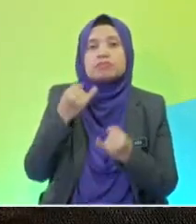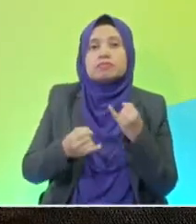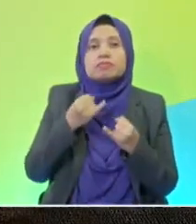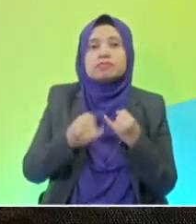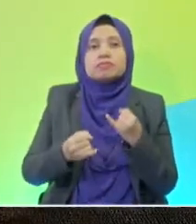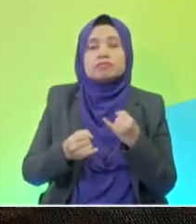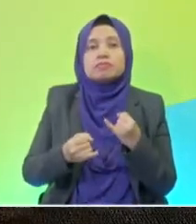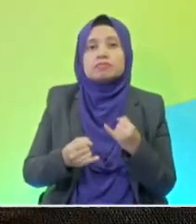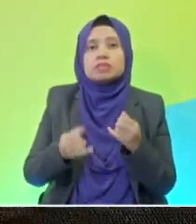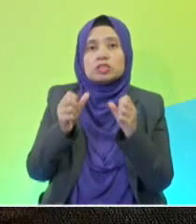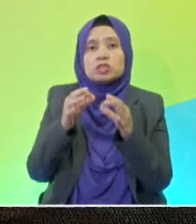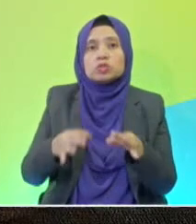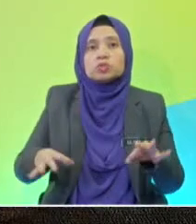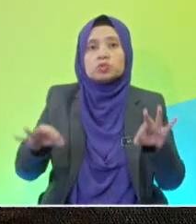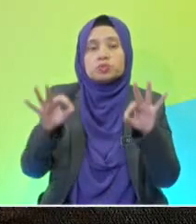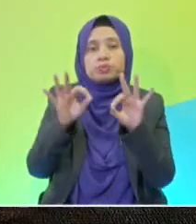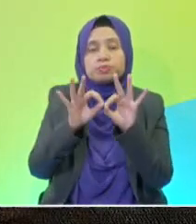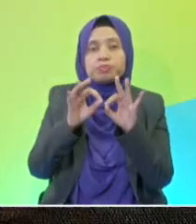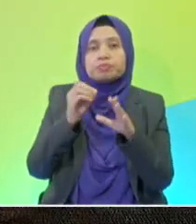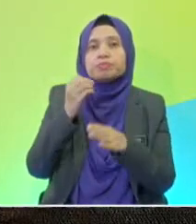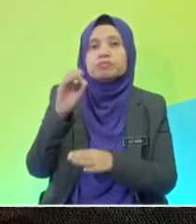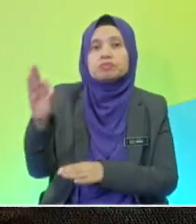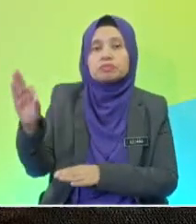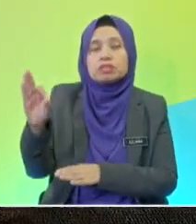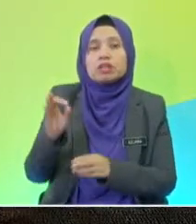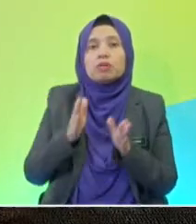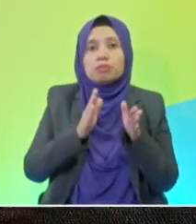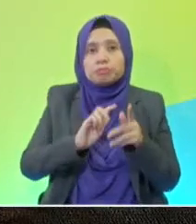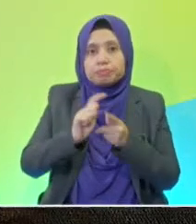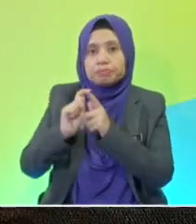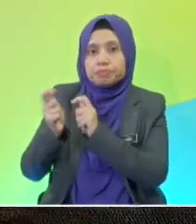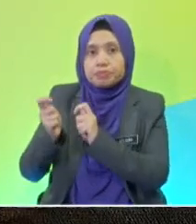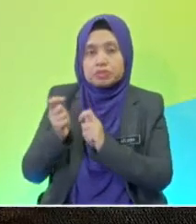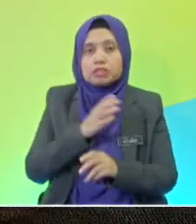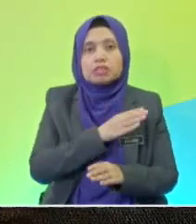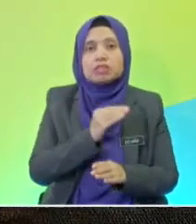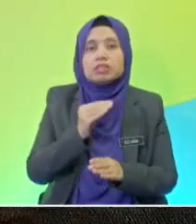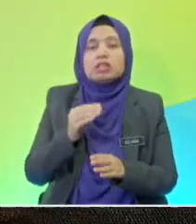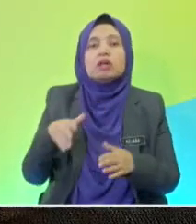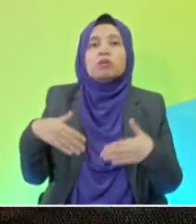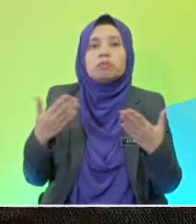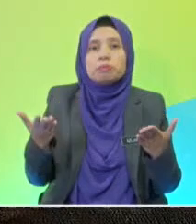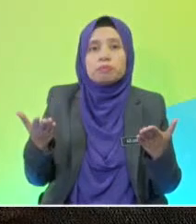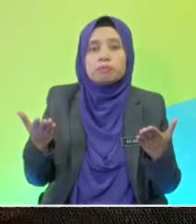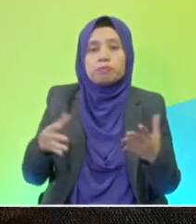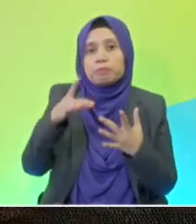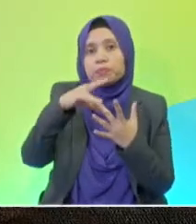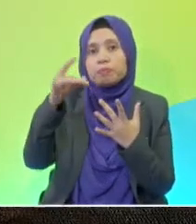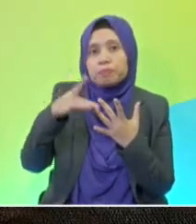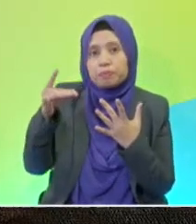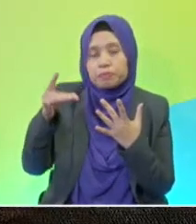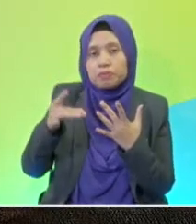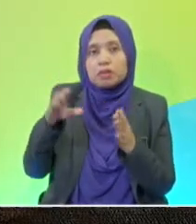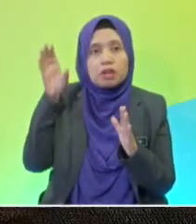a story of transition. Okay. Okay. We call it pick and fill. Why? Because they are going to pick some